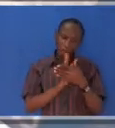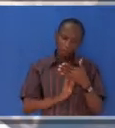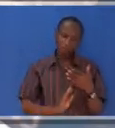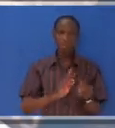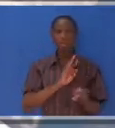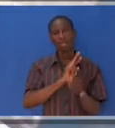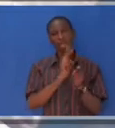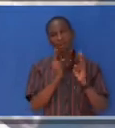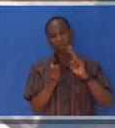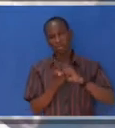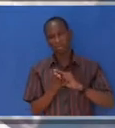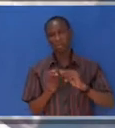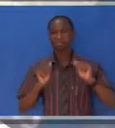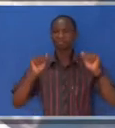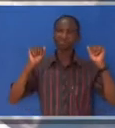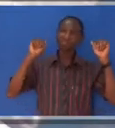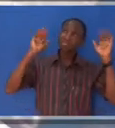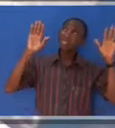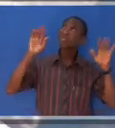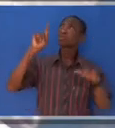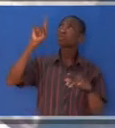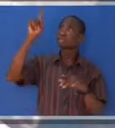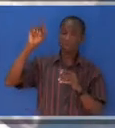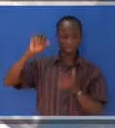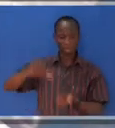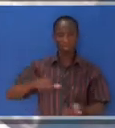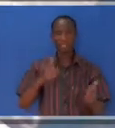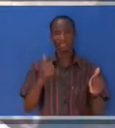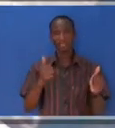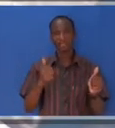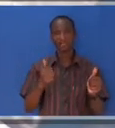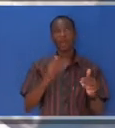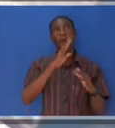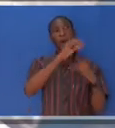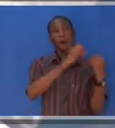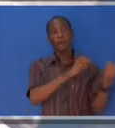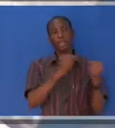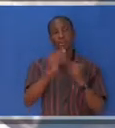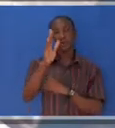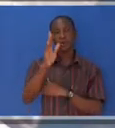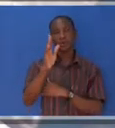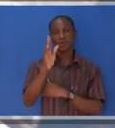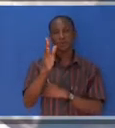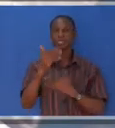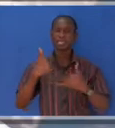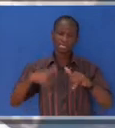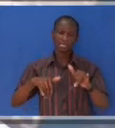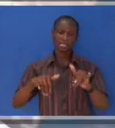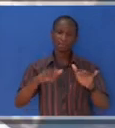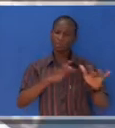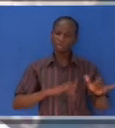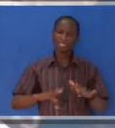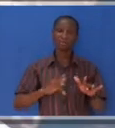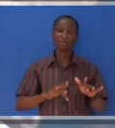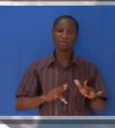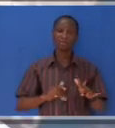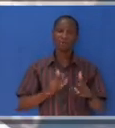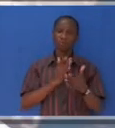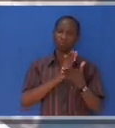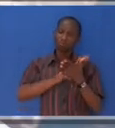repent and submit ourselves to water baptism, the Almighty God will blot out,